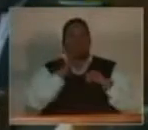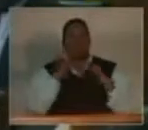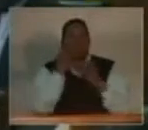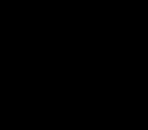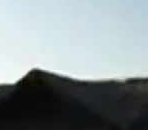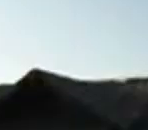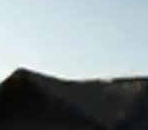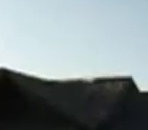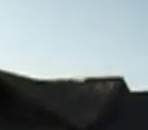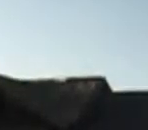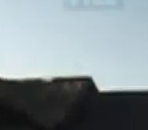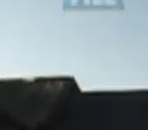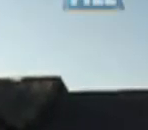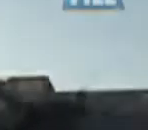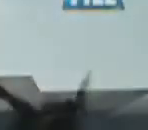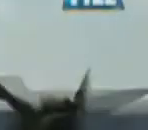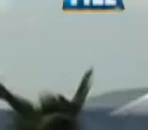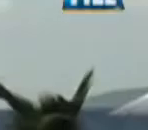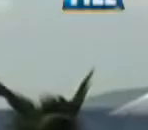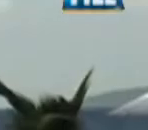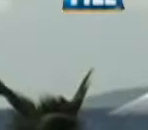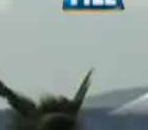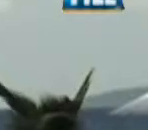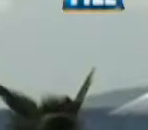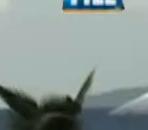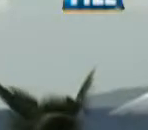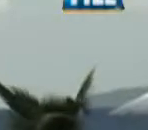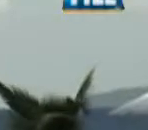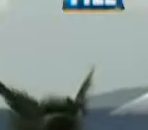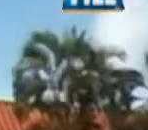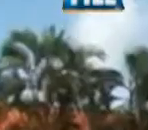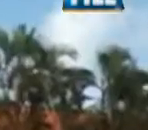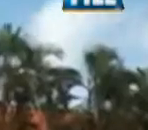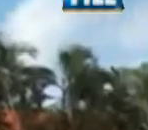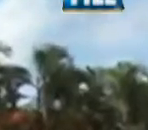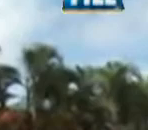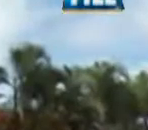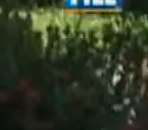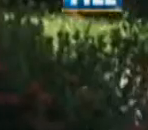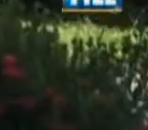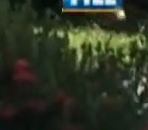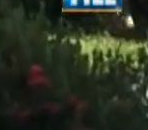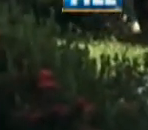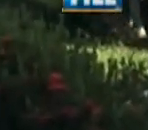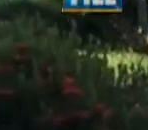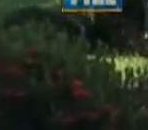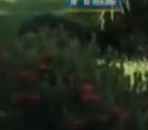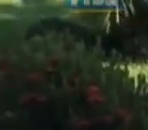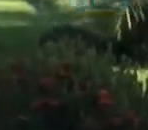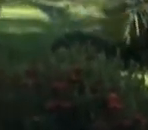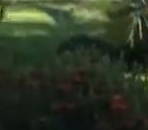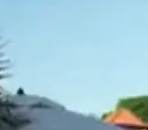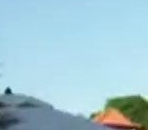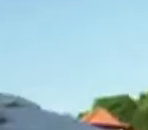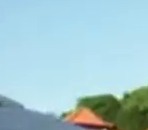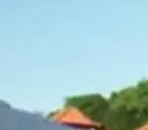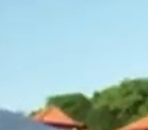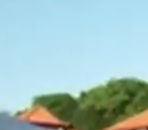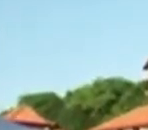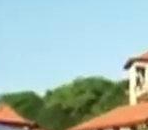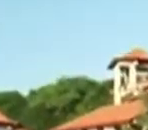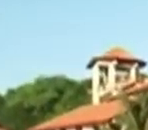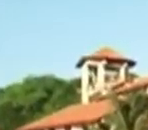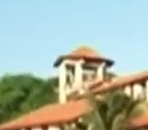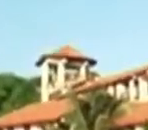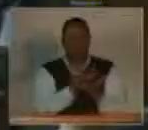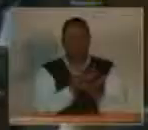of us. Meanwhile, the tourism minister says there has been dialogue between both countries in anticipation of